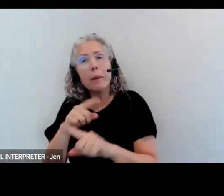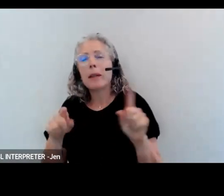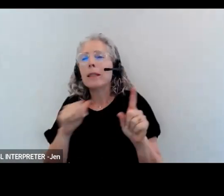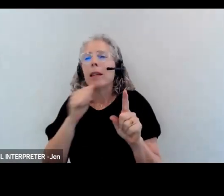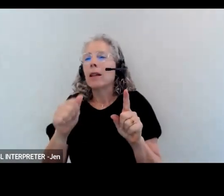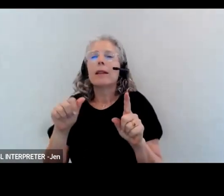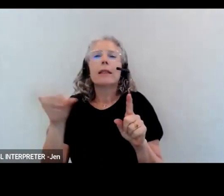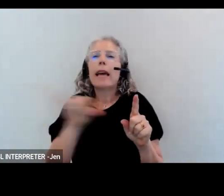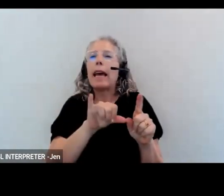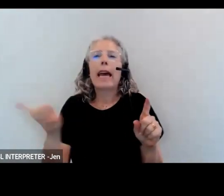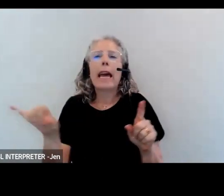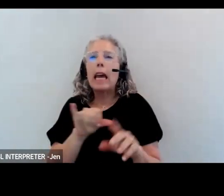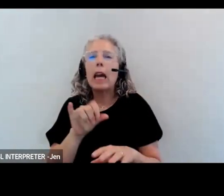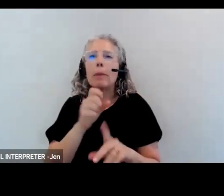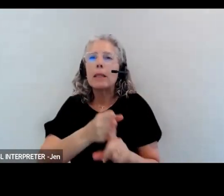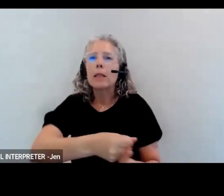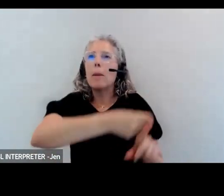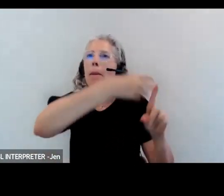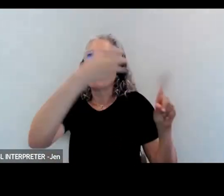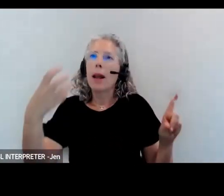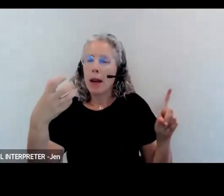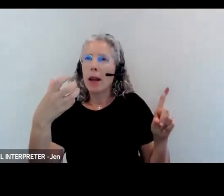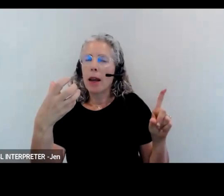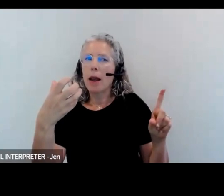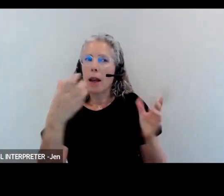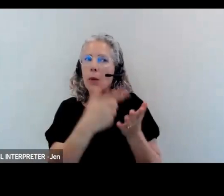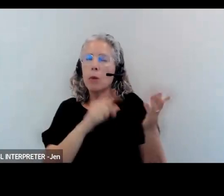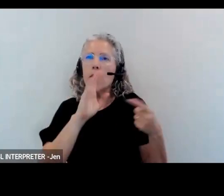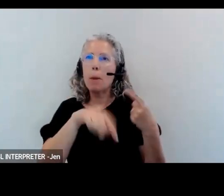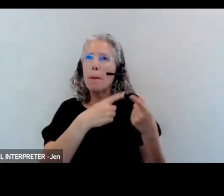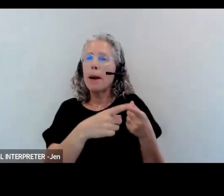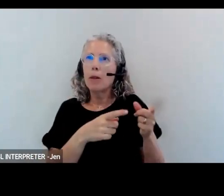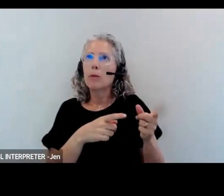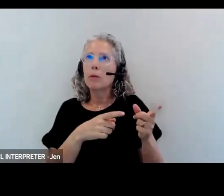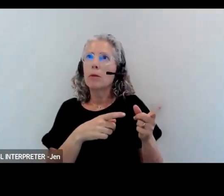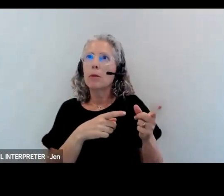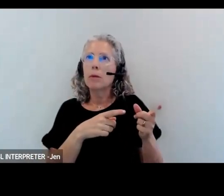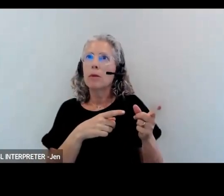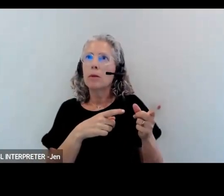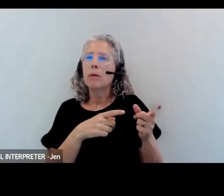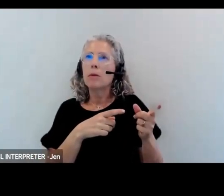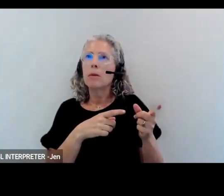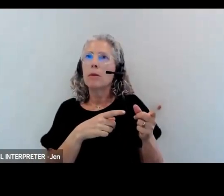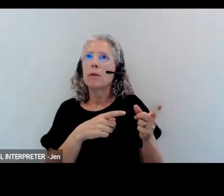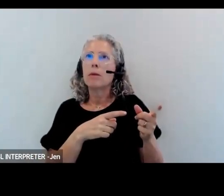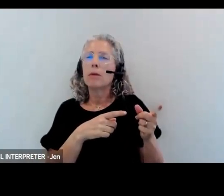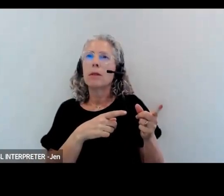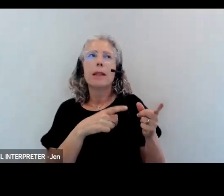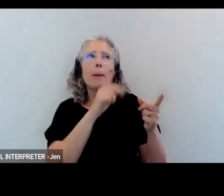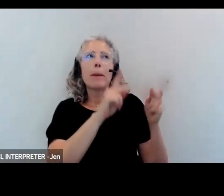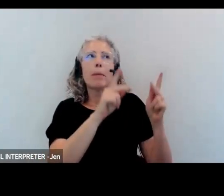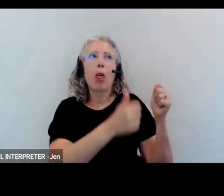the same as actually expanding what we're actually talking about beyond just the things that the people who've always had the